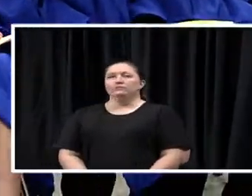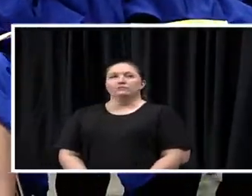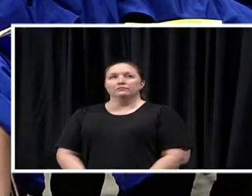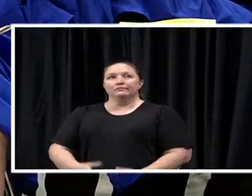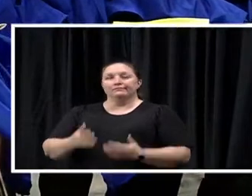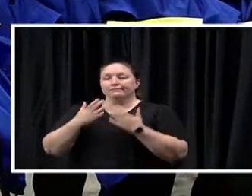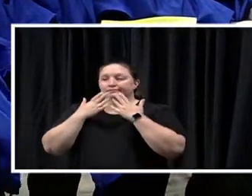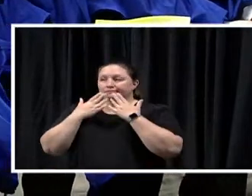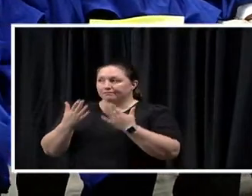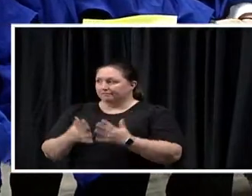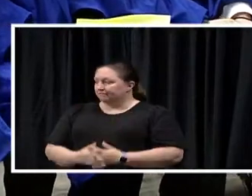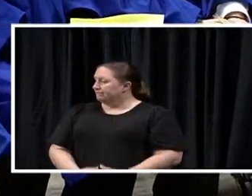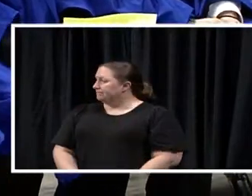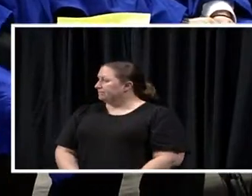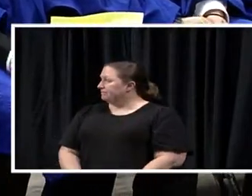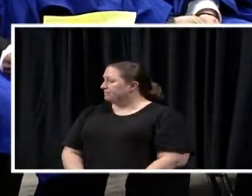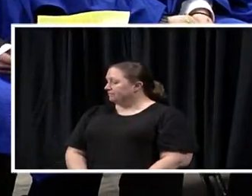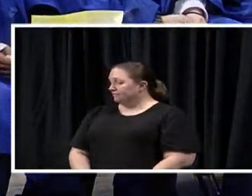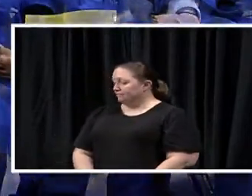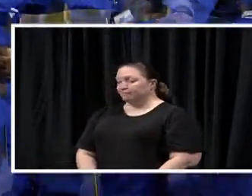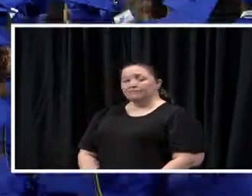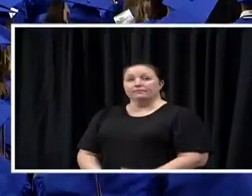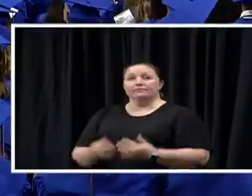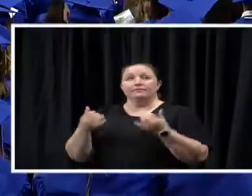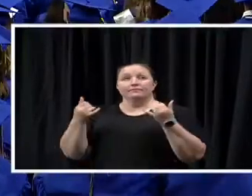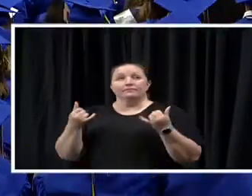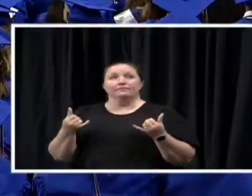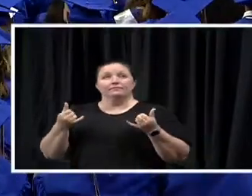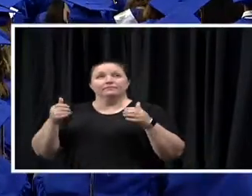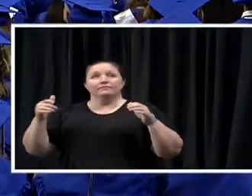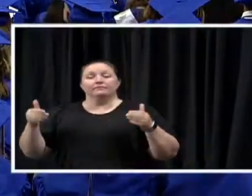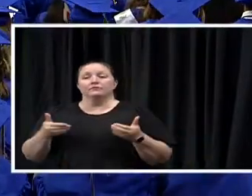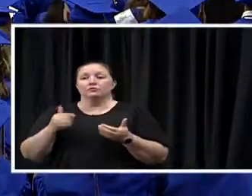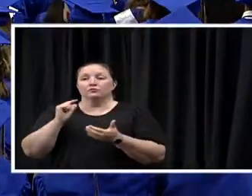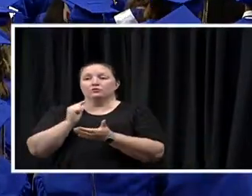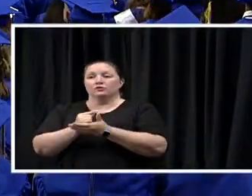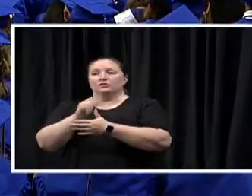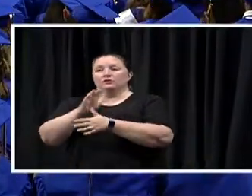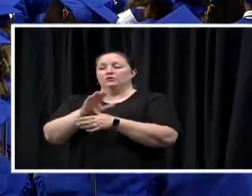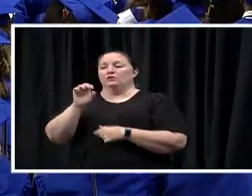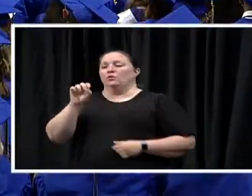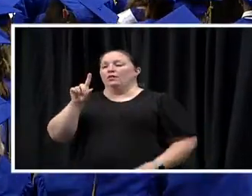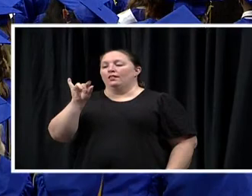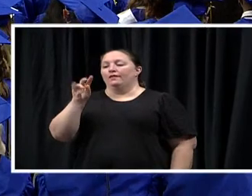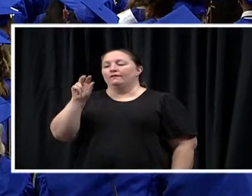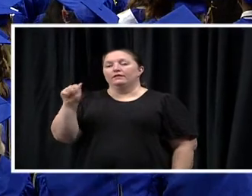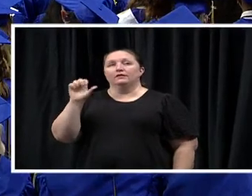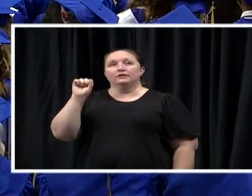Thank you. Now I would like to introduce graduating senior Olivia Sparks.